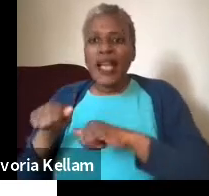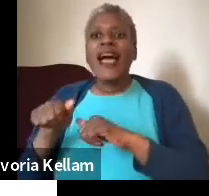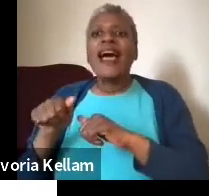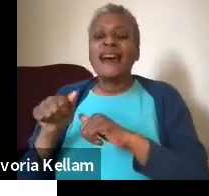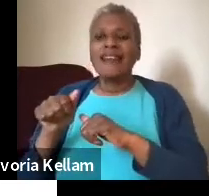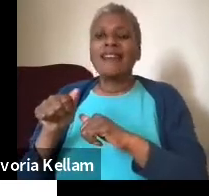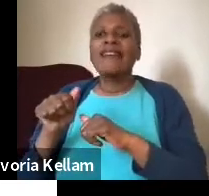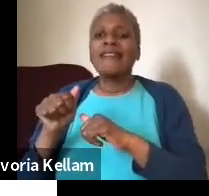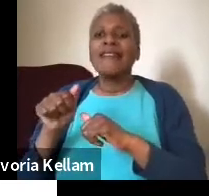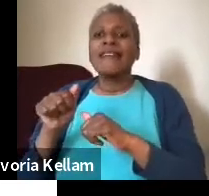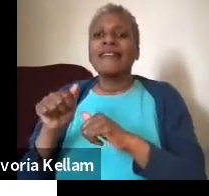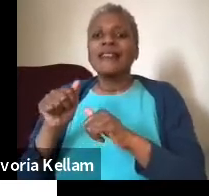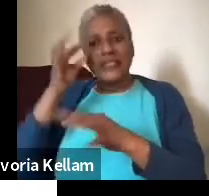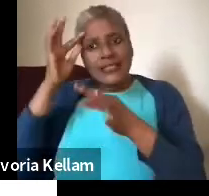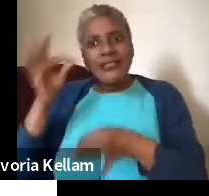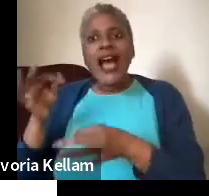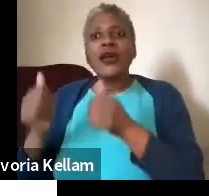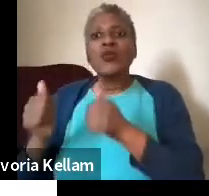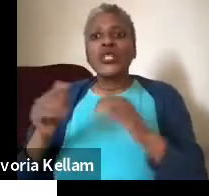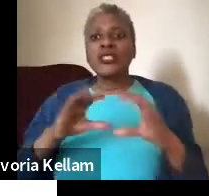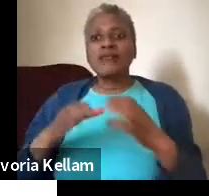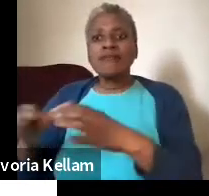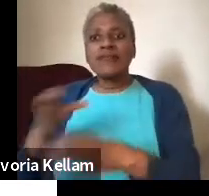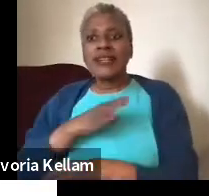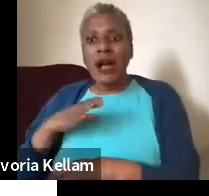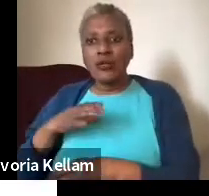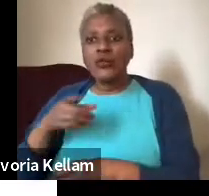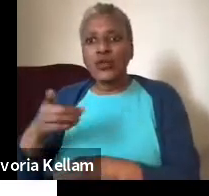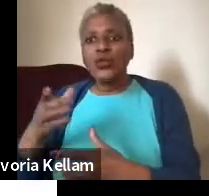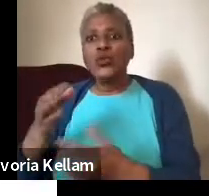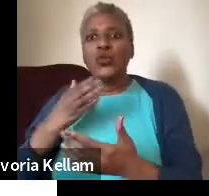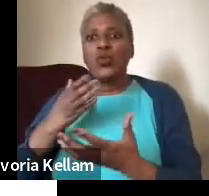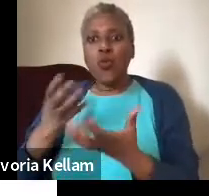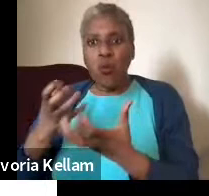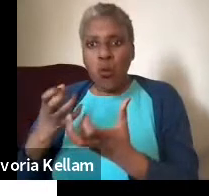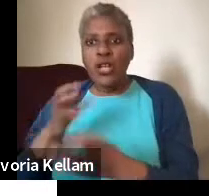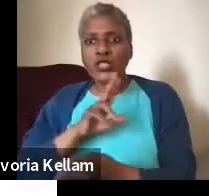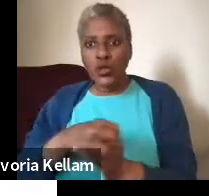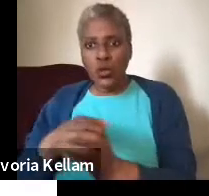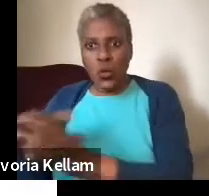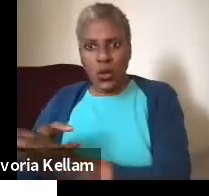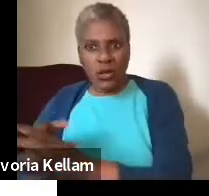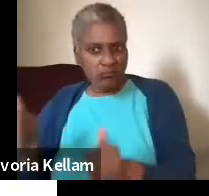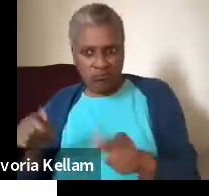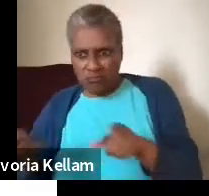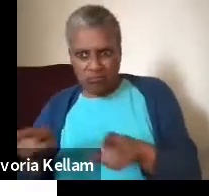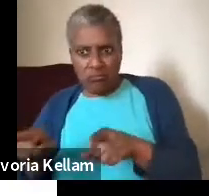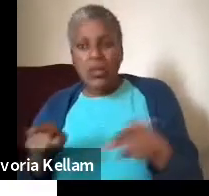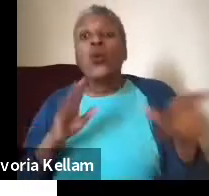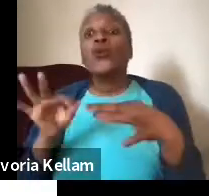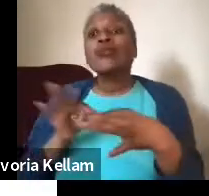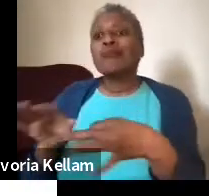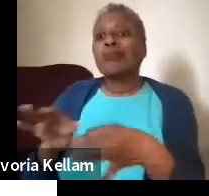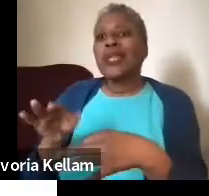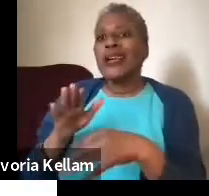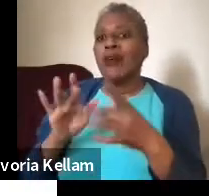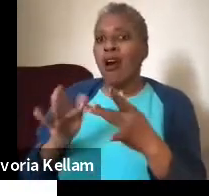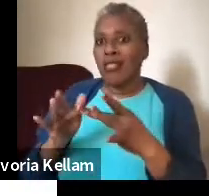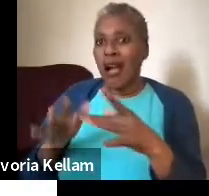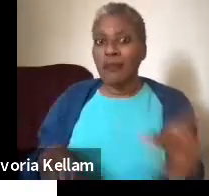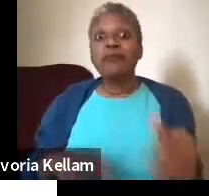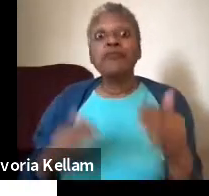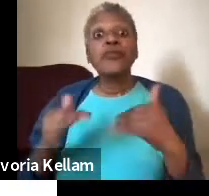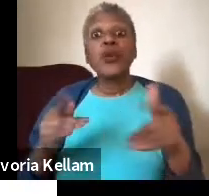So when you're ready to apply to an education council, you'll find yourself here at the NYCDOE sign-in page. As with the